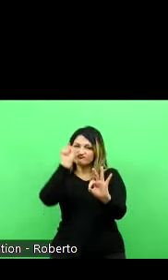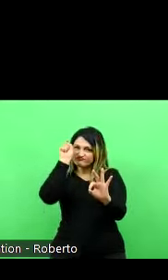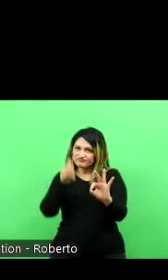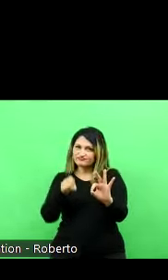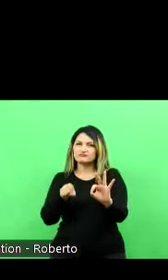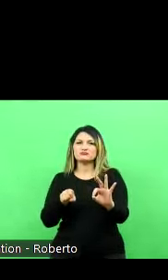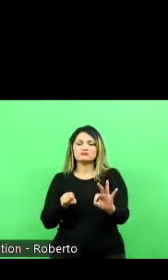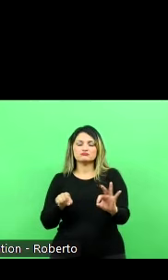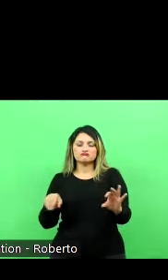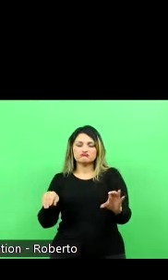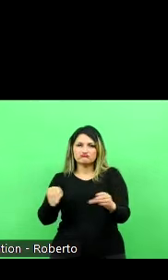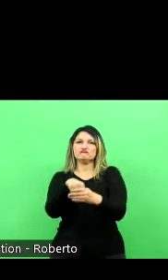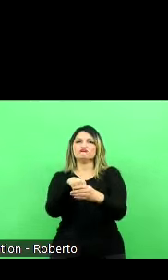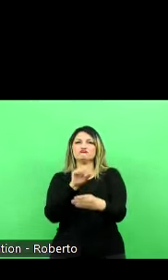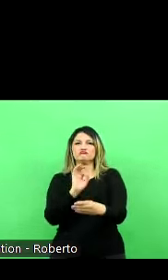comprehensive risk management.